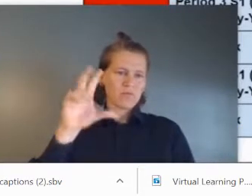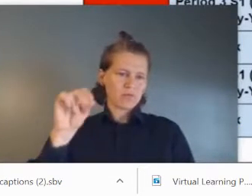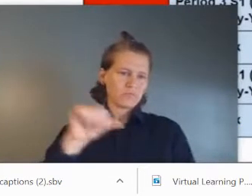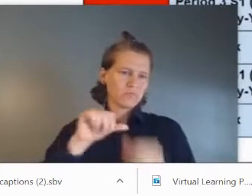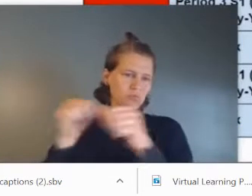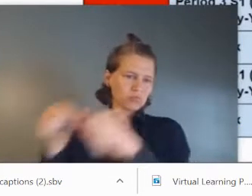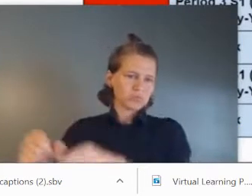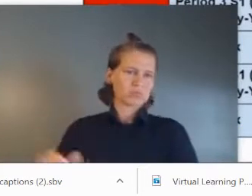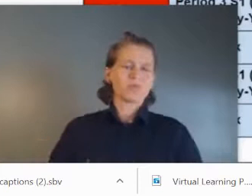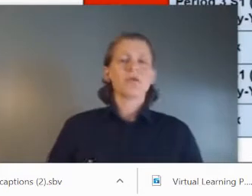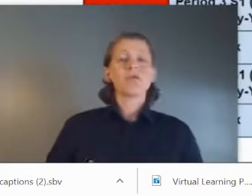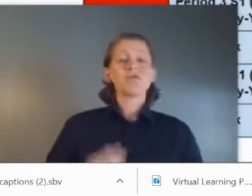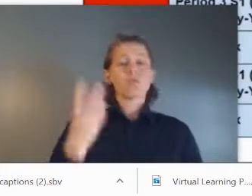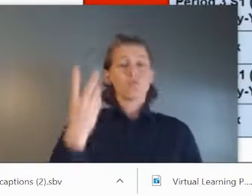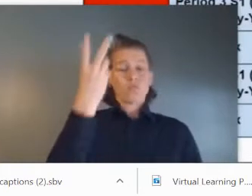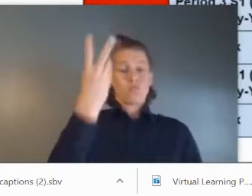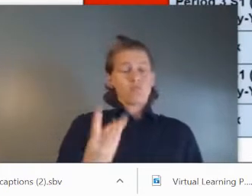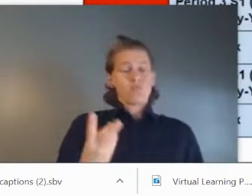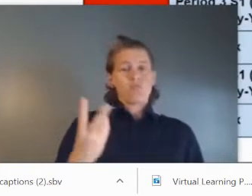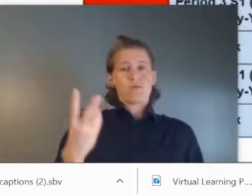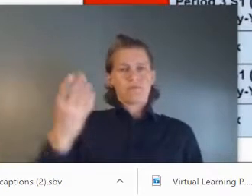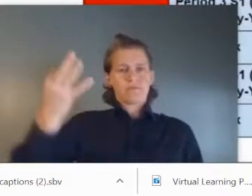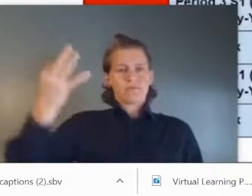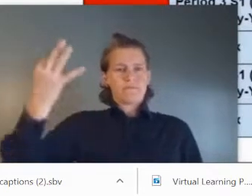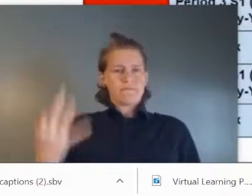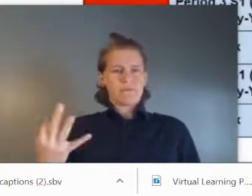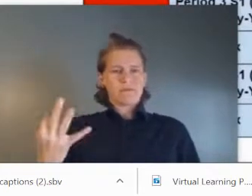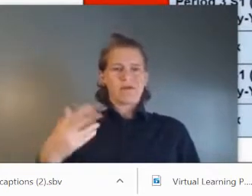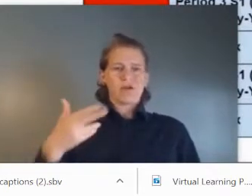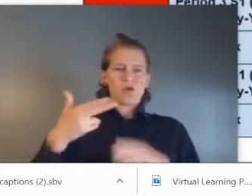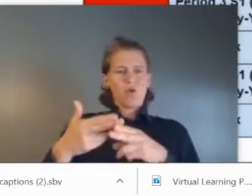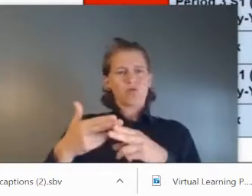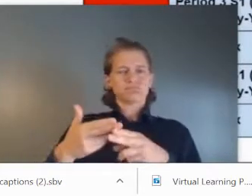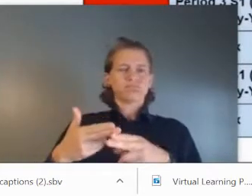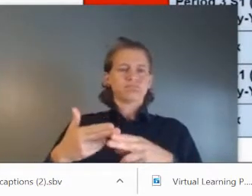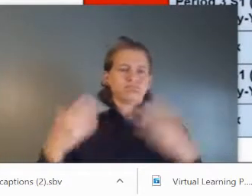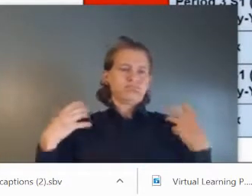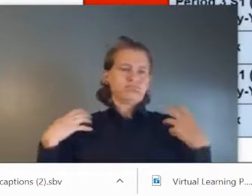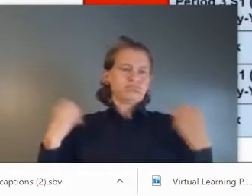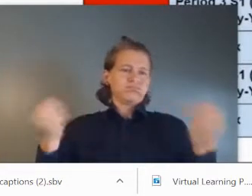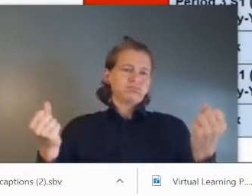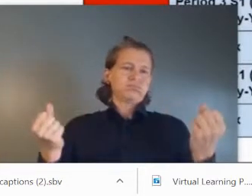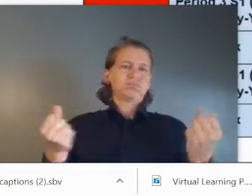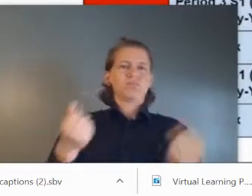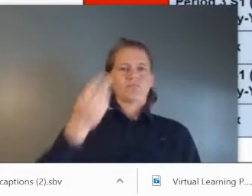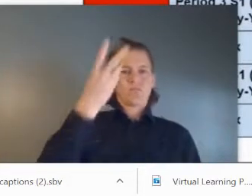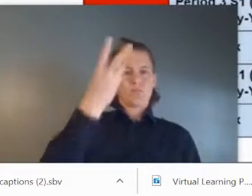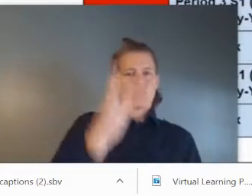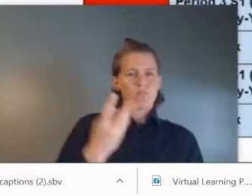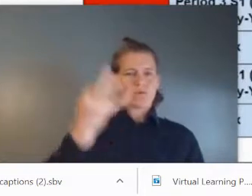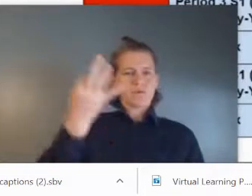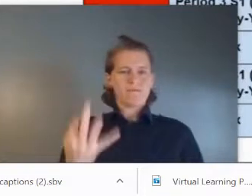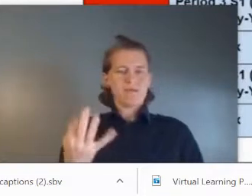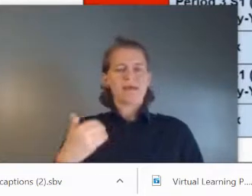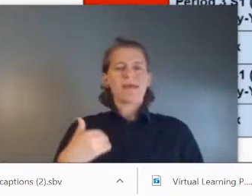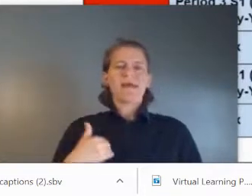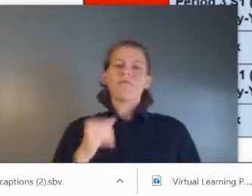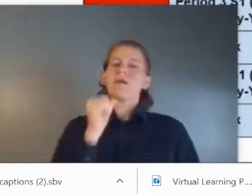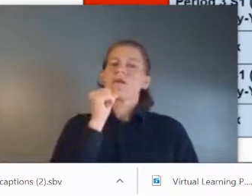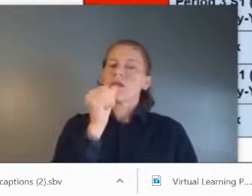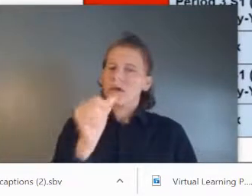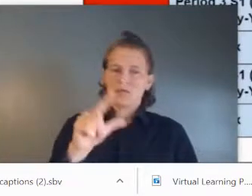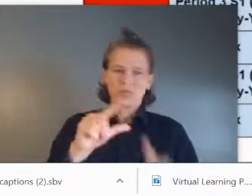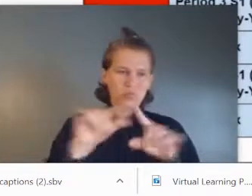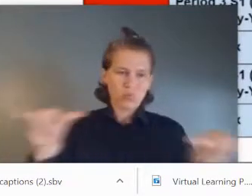Friday, also known as Wellness Wednesday and Wellness Friday, students will participate in asynchronous learning days. This means